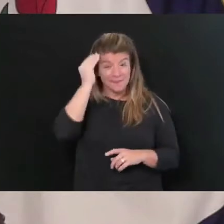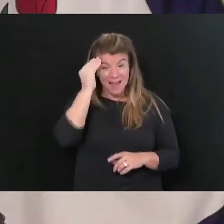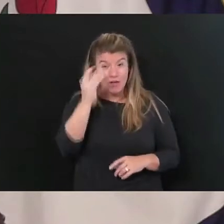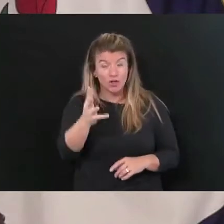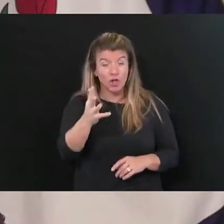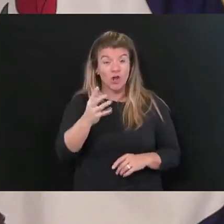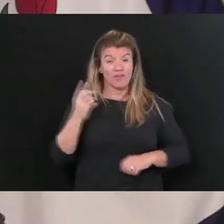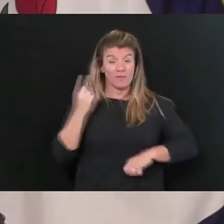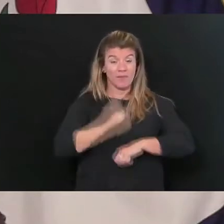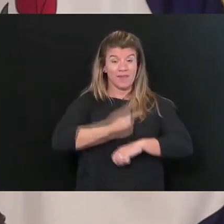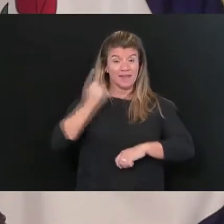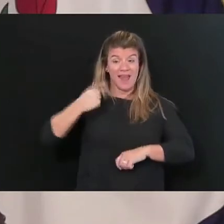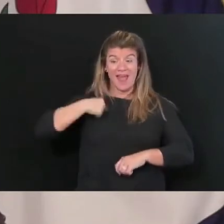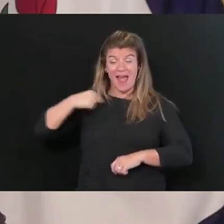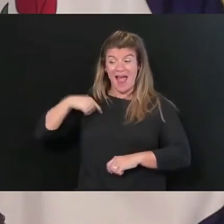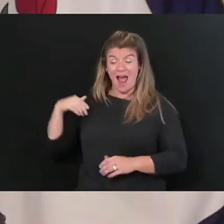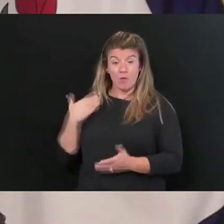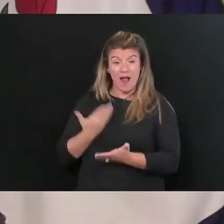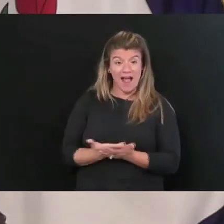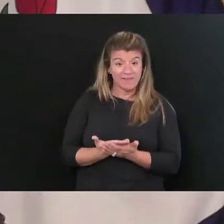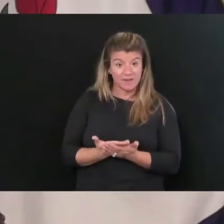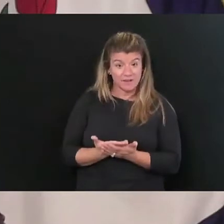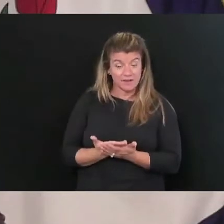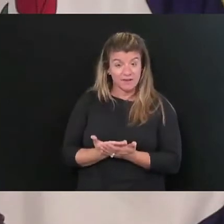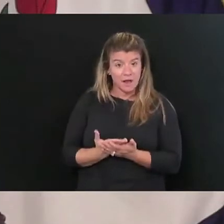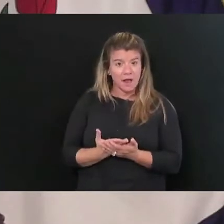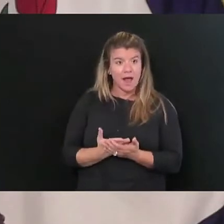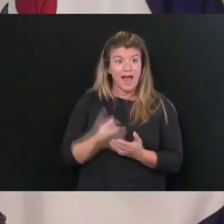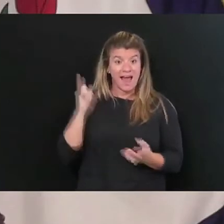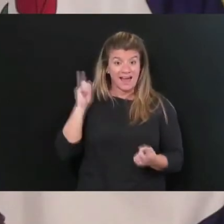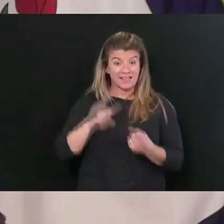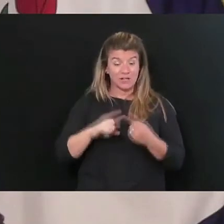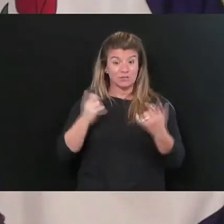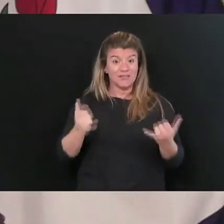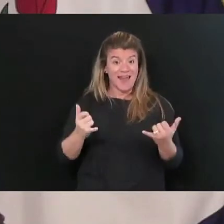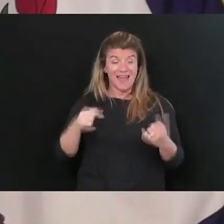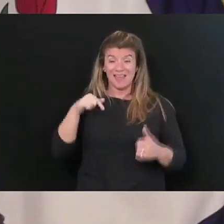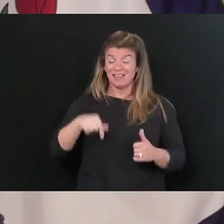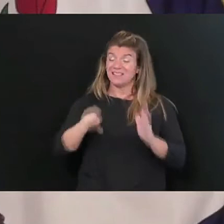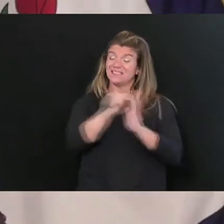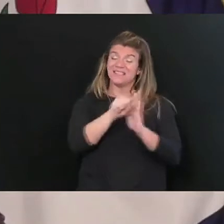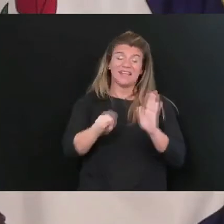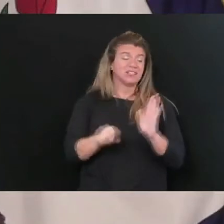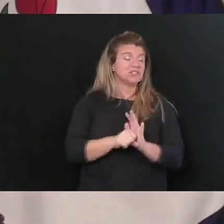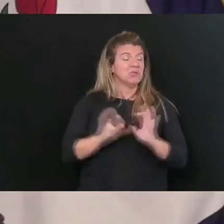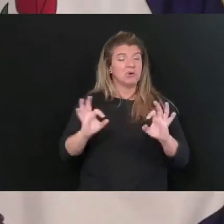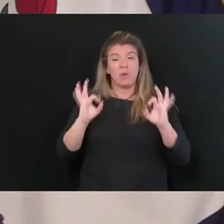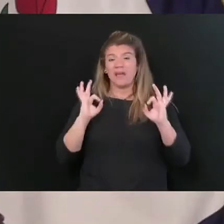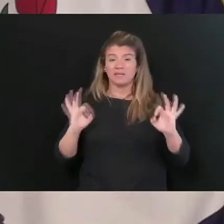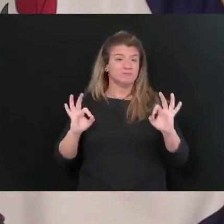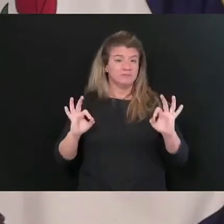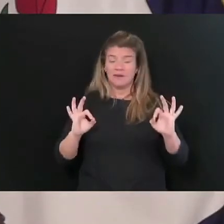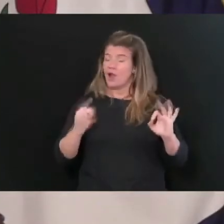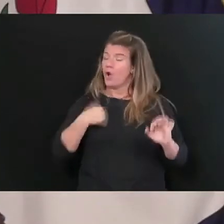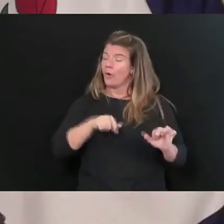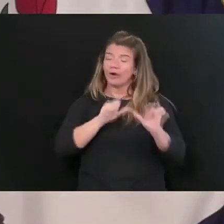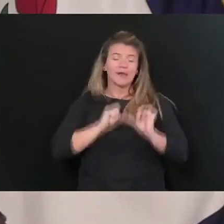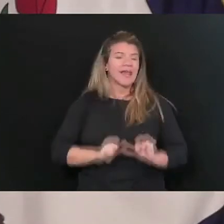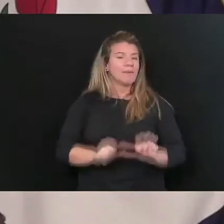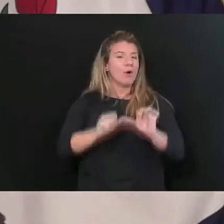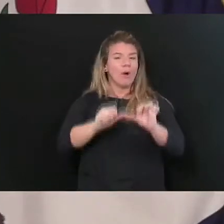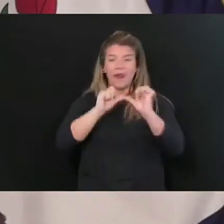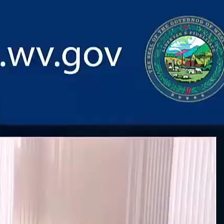I walked in the door to the day today, this state's rocking. And we're going to just keep going and keep going better and better.